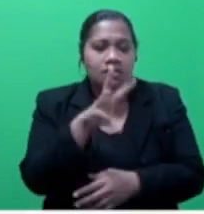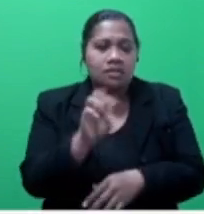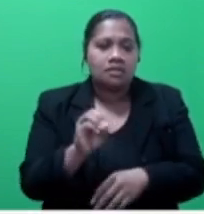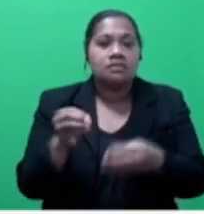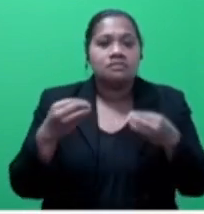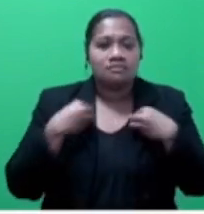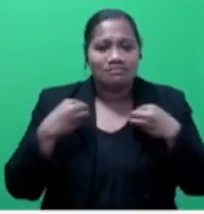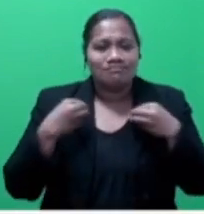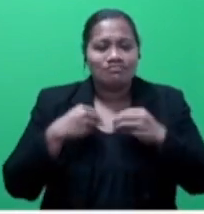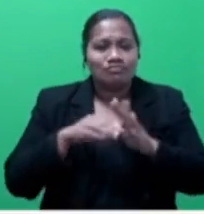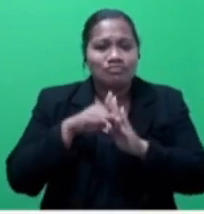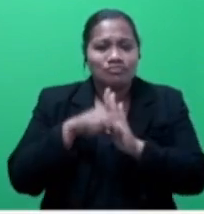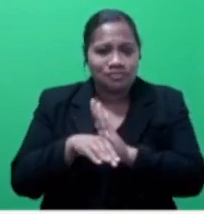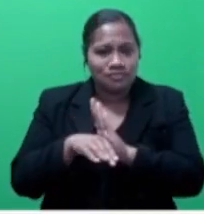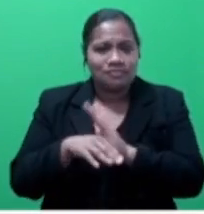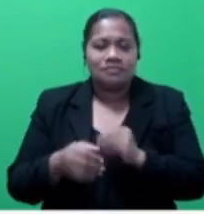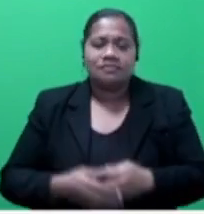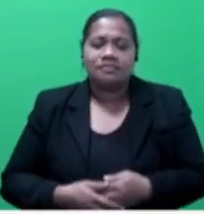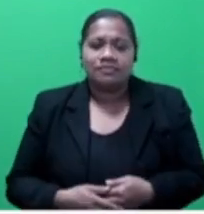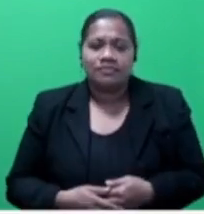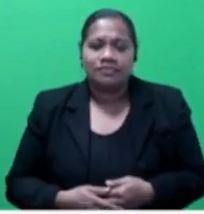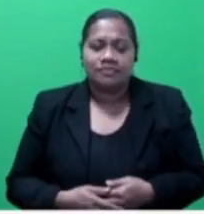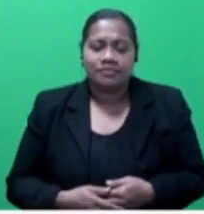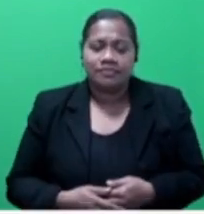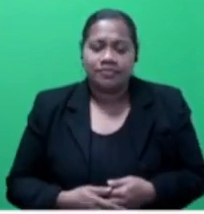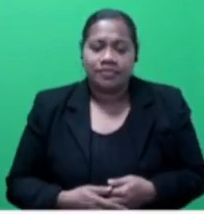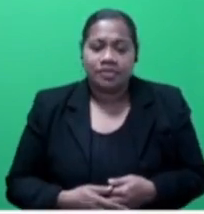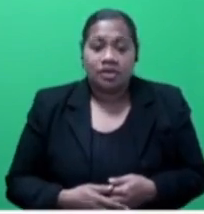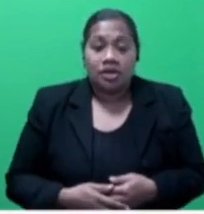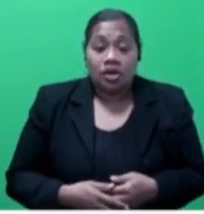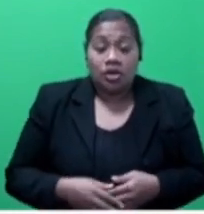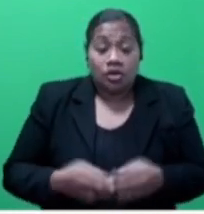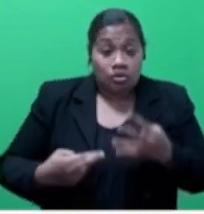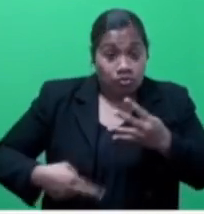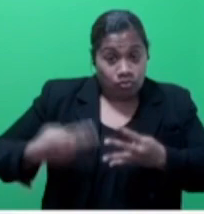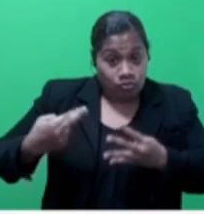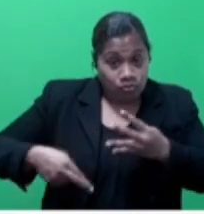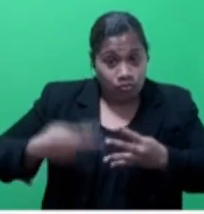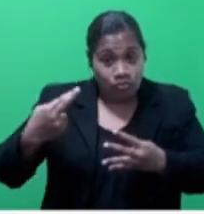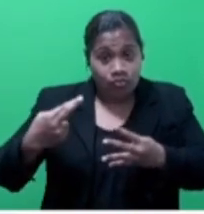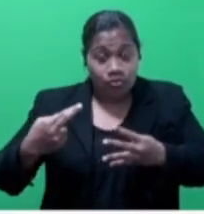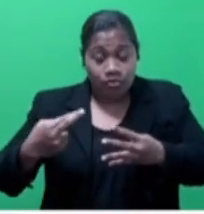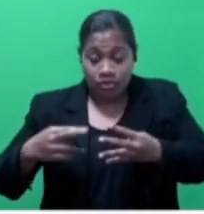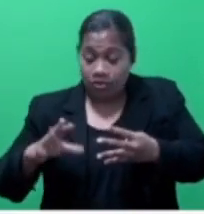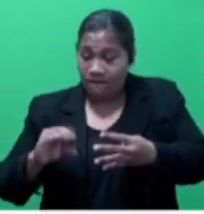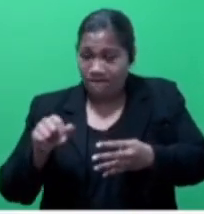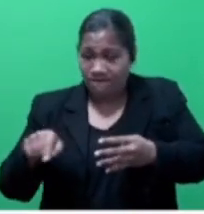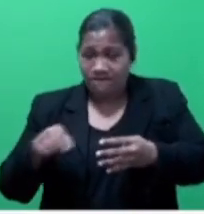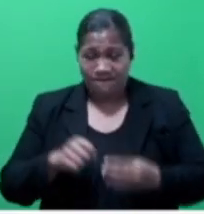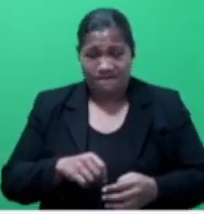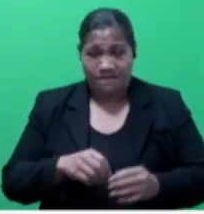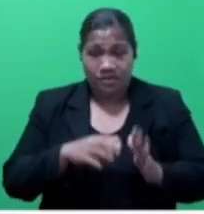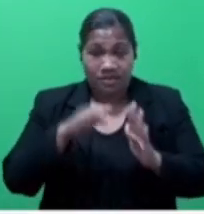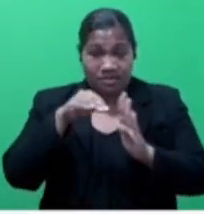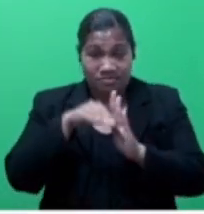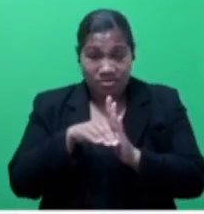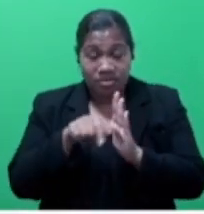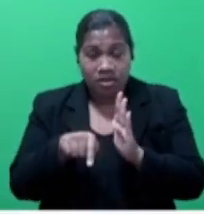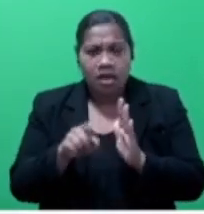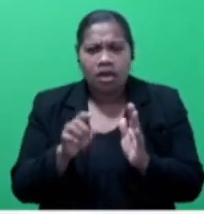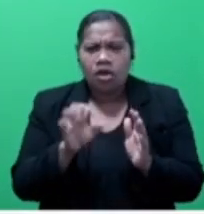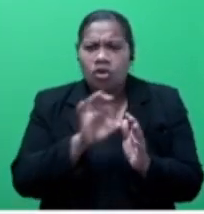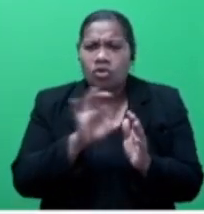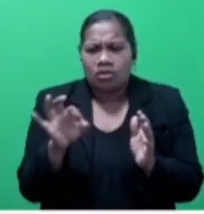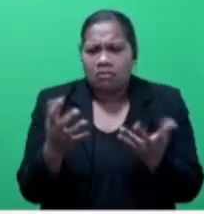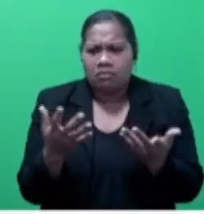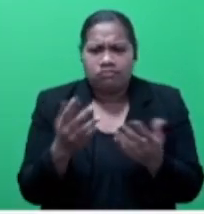fact defaulted. Notwithstanding that, sir, the rate of attrition or rate of defaulting, Mr. Speaker, sir, is not even